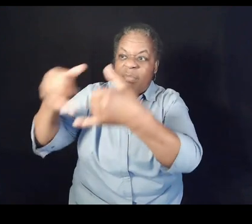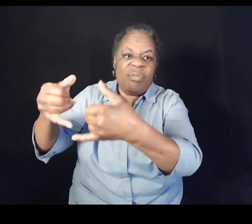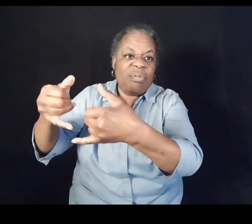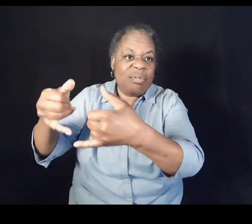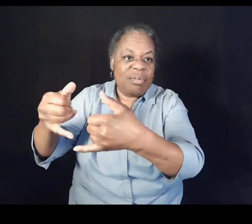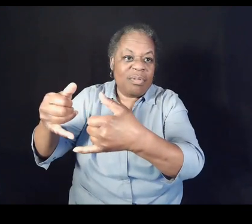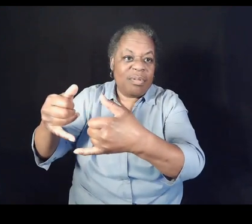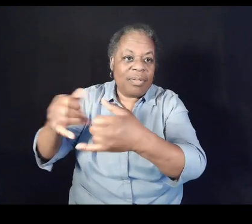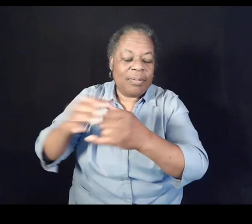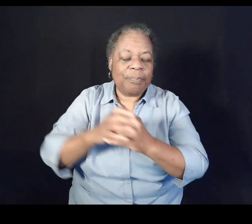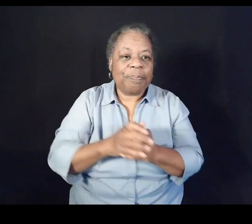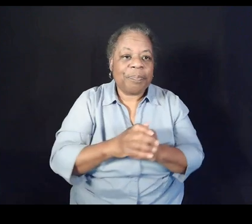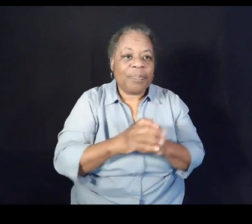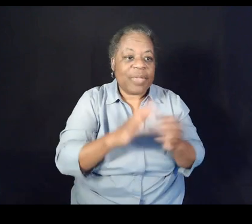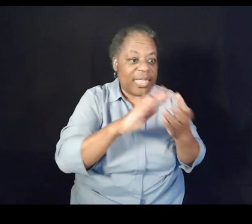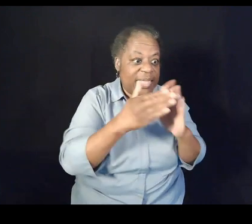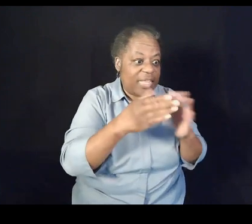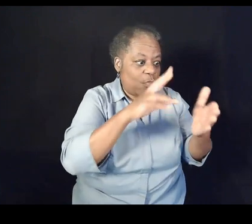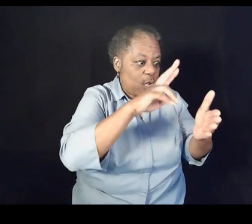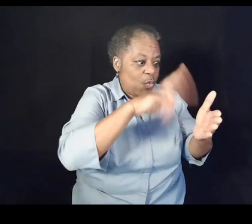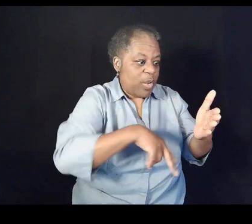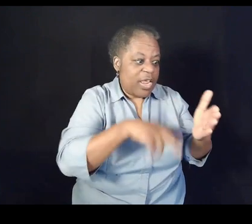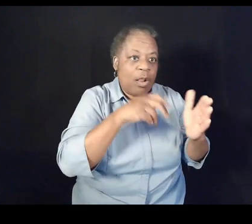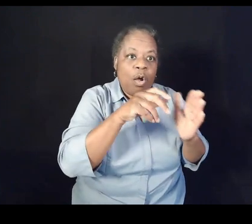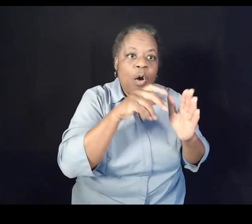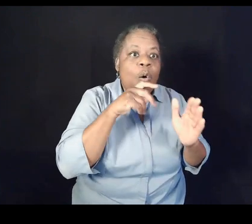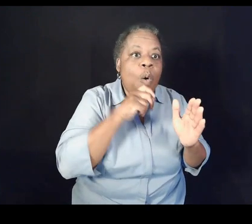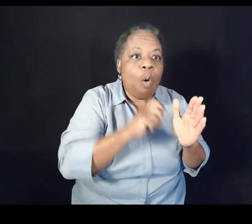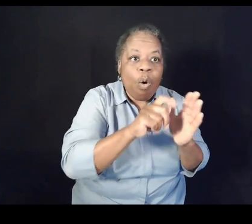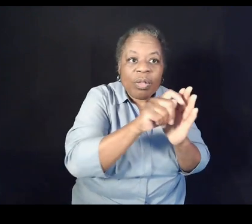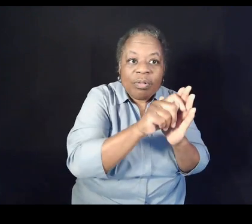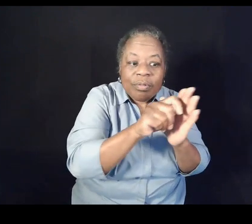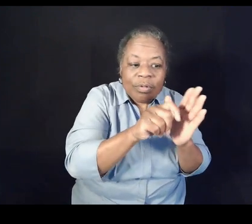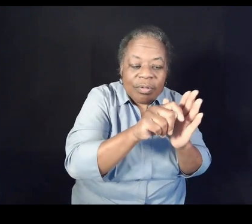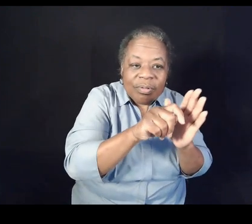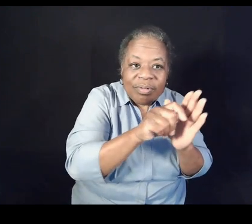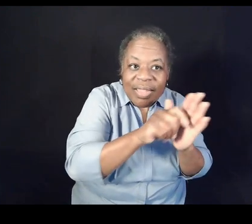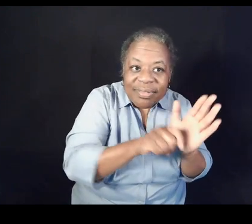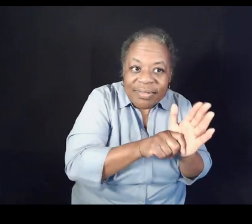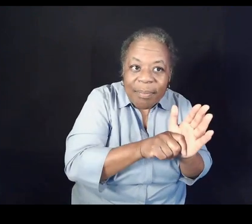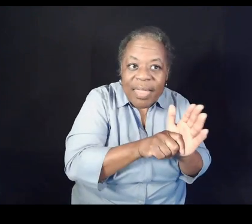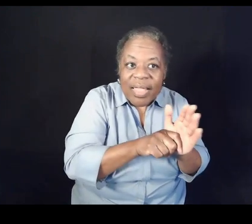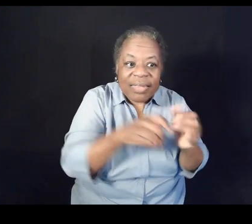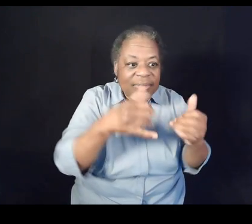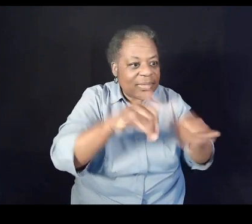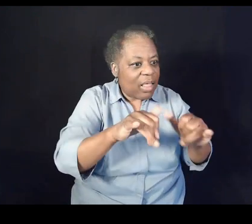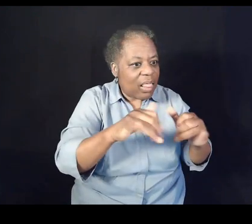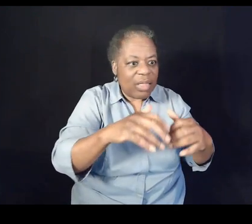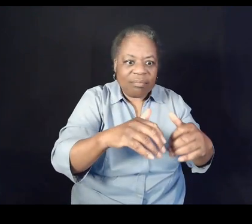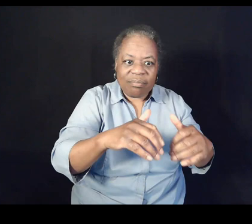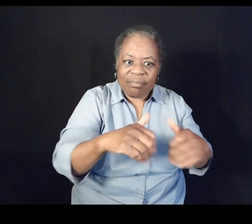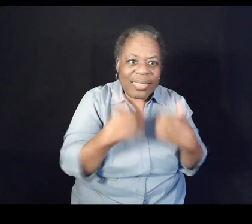The cities we read about in the Old Testament still exist today: Jericho, Hazor, Jerusalem.